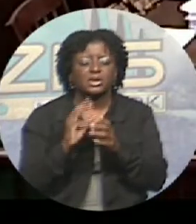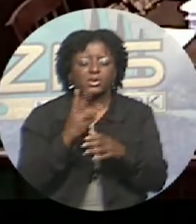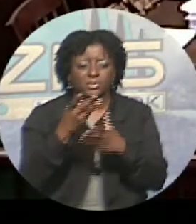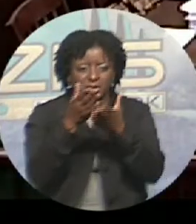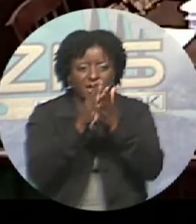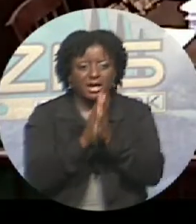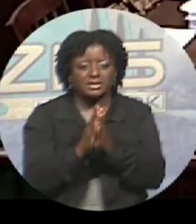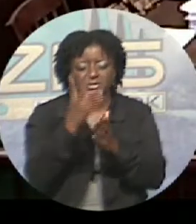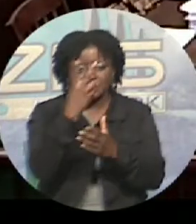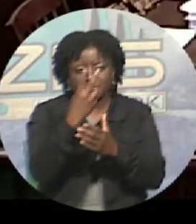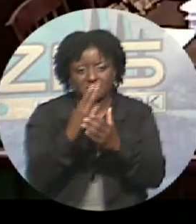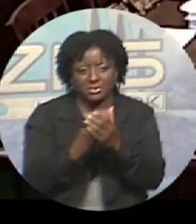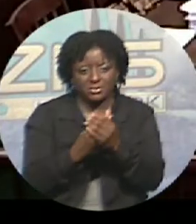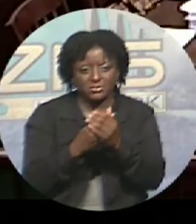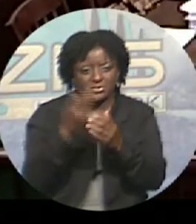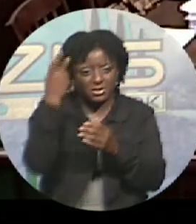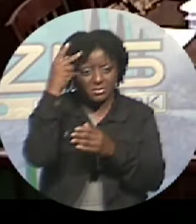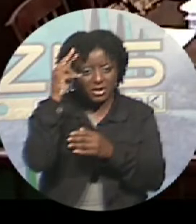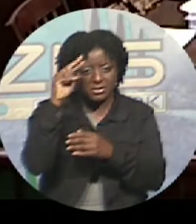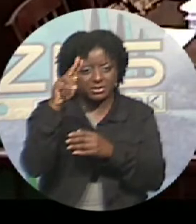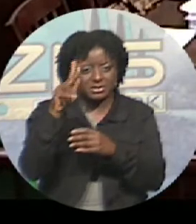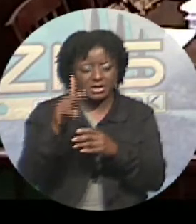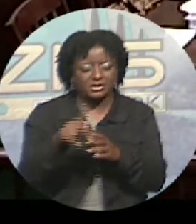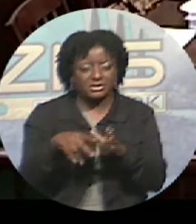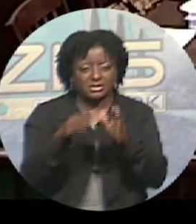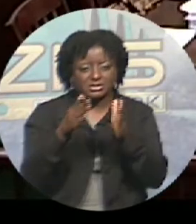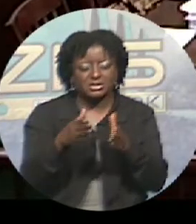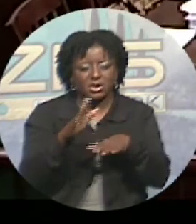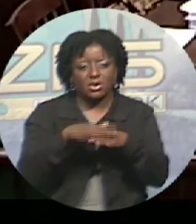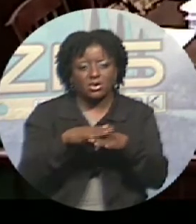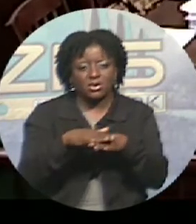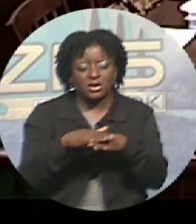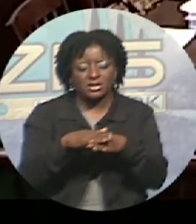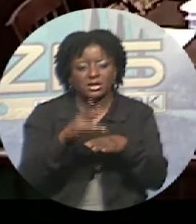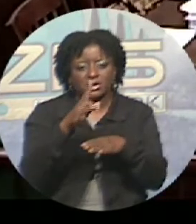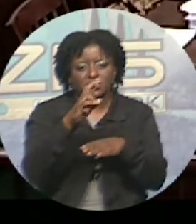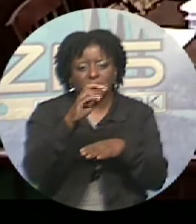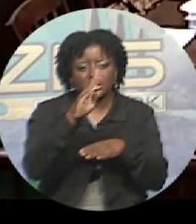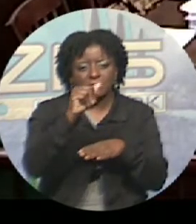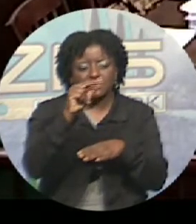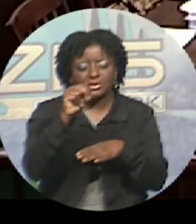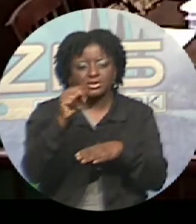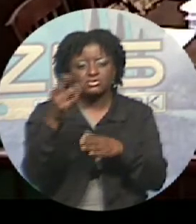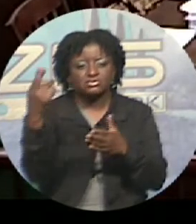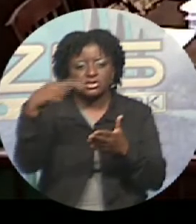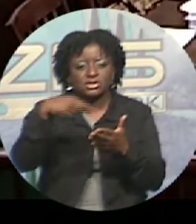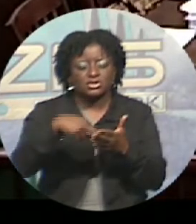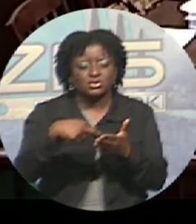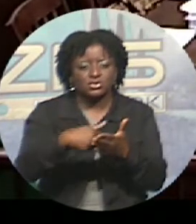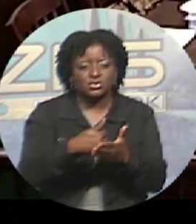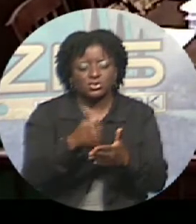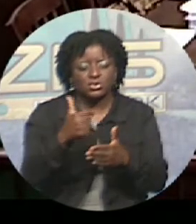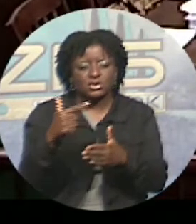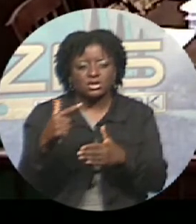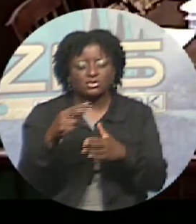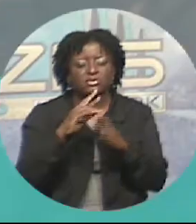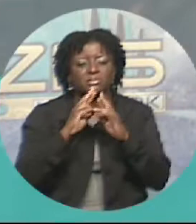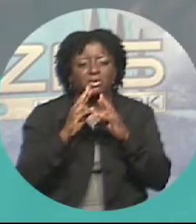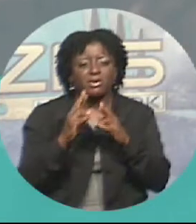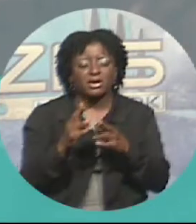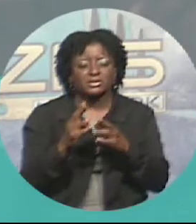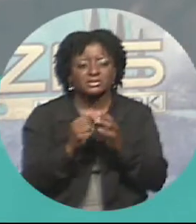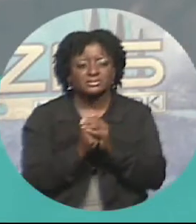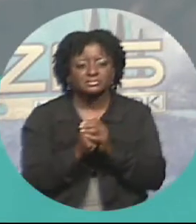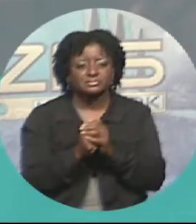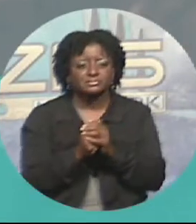the much-talked-about Urban Renewal Report. While Chipman says he did not have a comment, Dr. Major says he expects a report will be